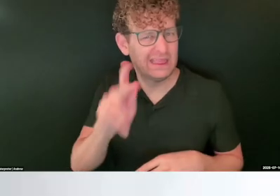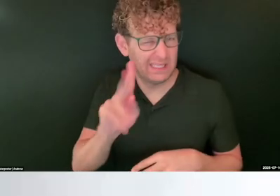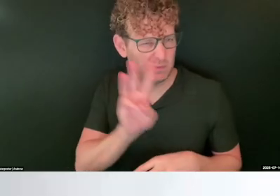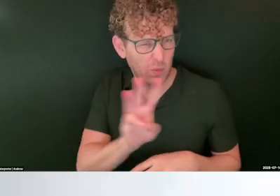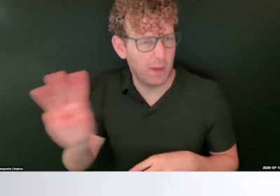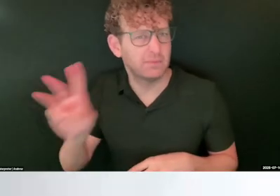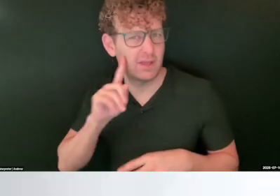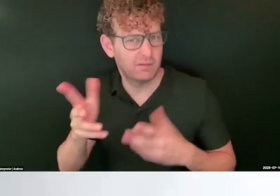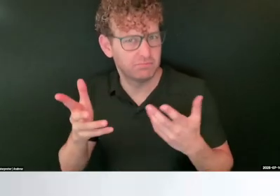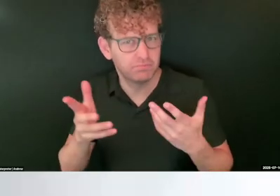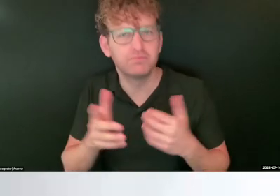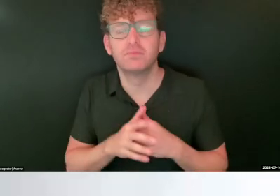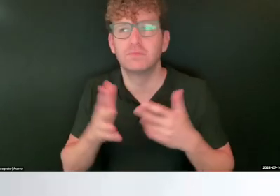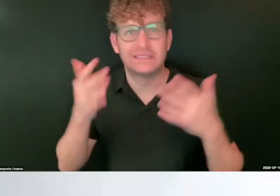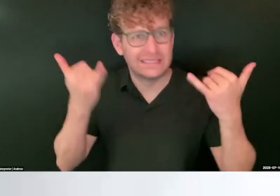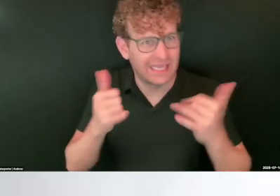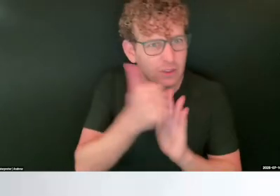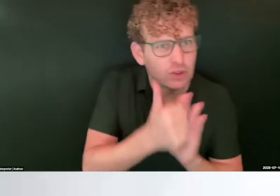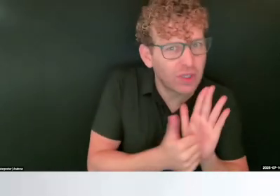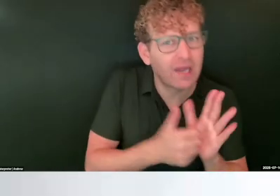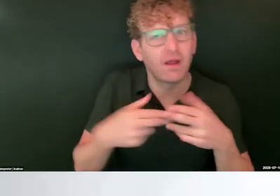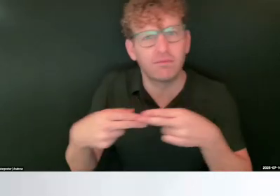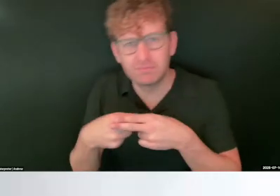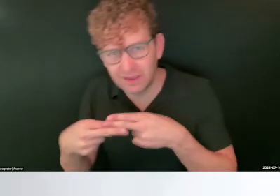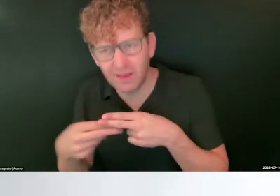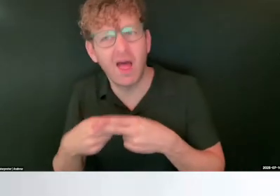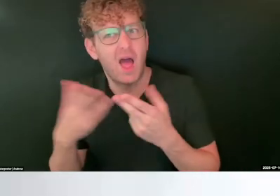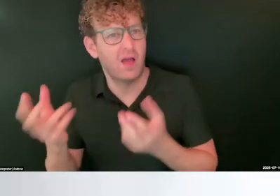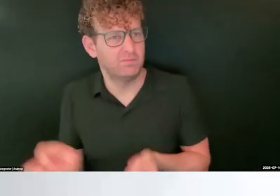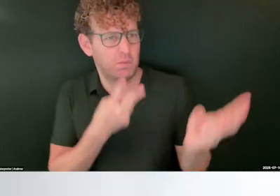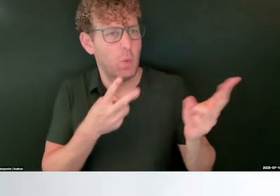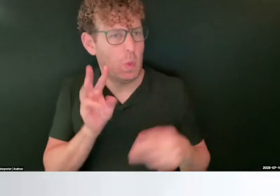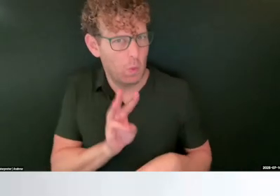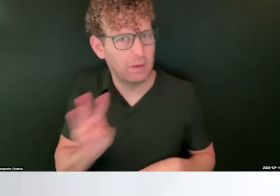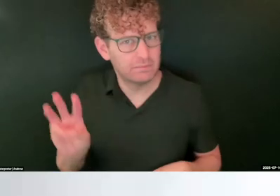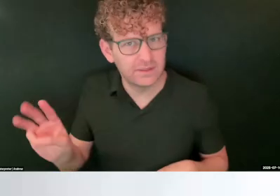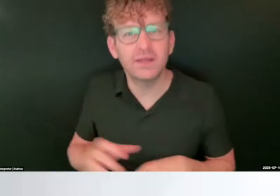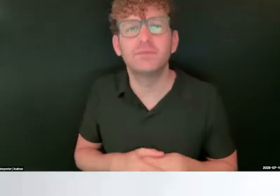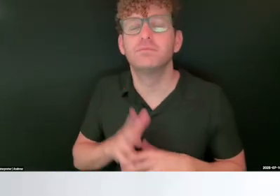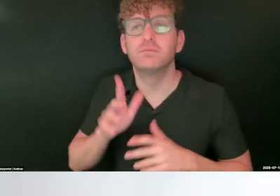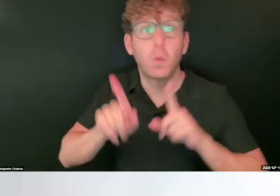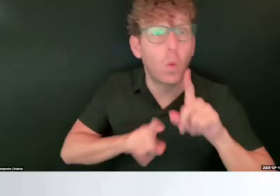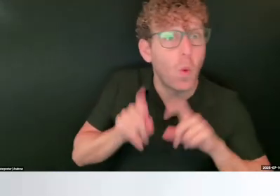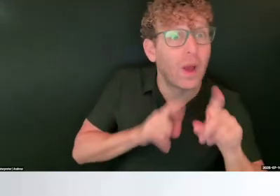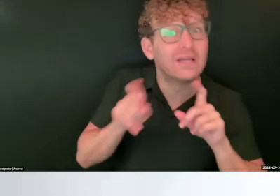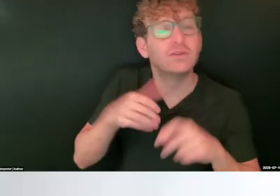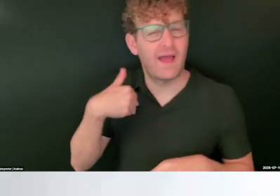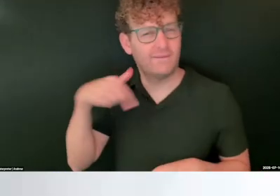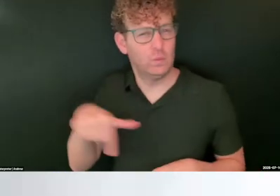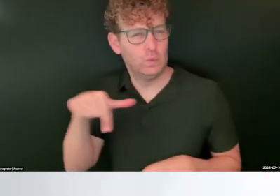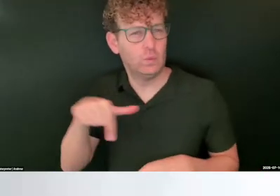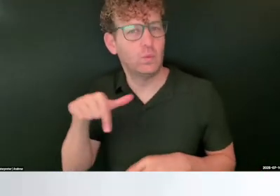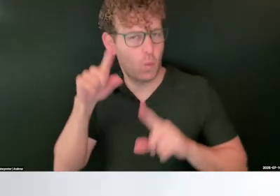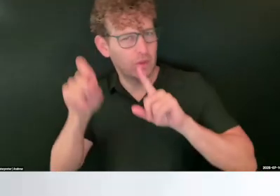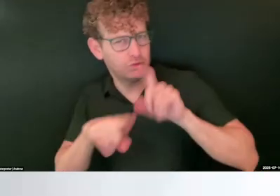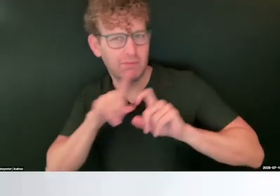Today's materials, including the agenda and slides, are also on that page. To ask questions during the Q&A sessions, please use the